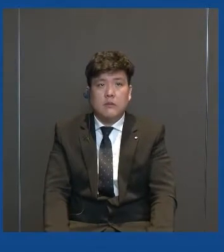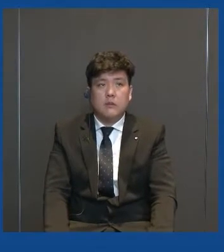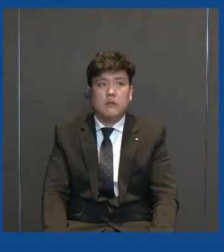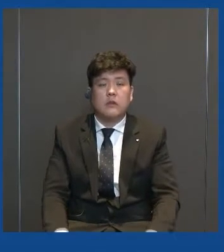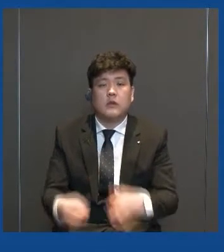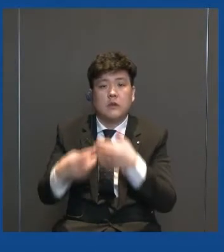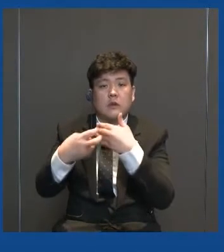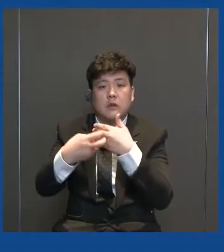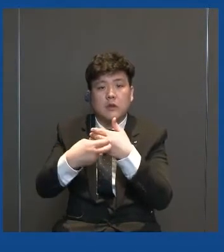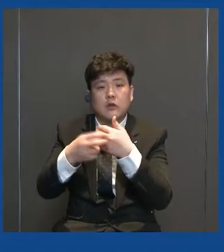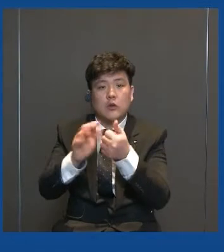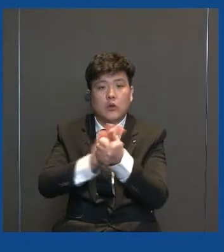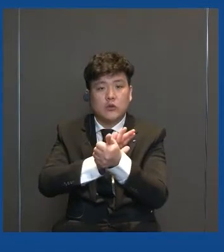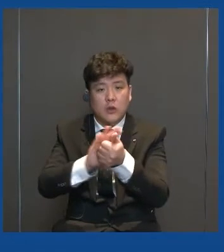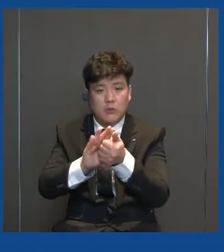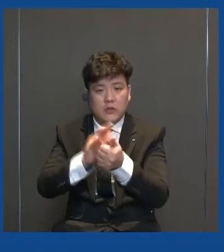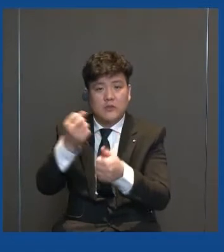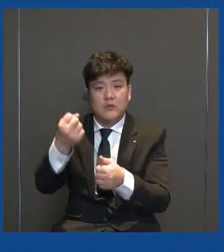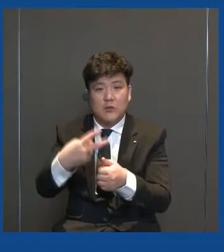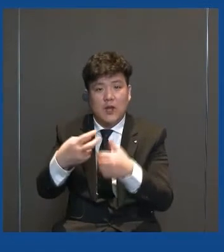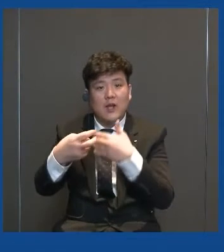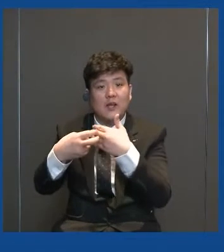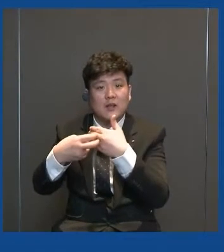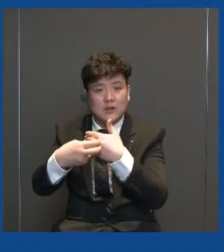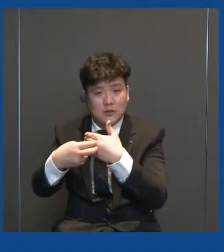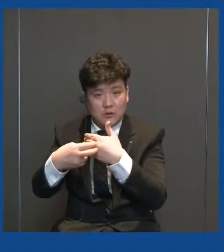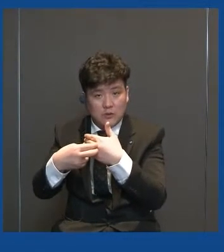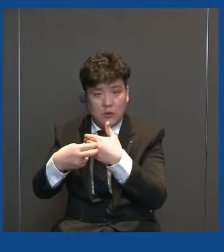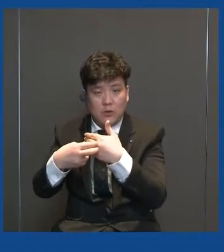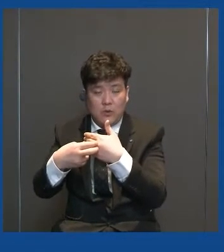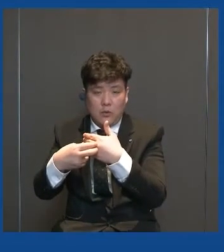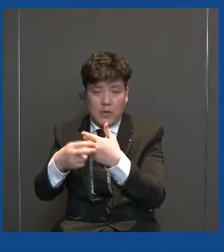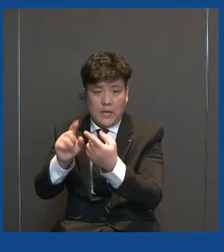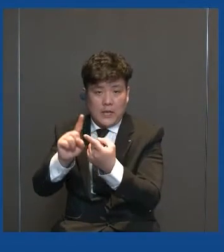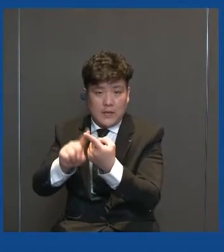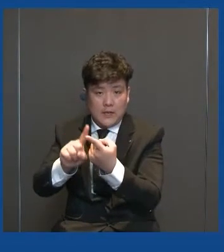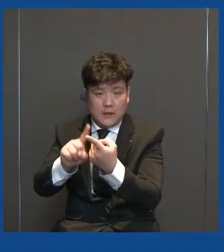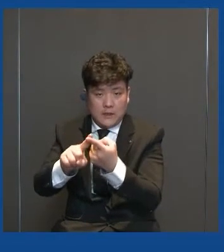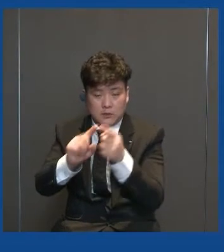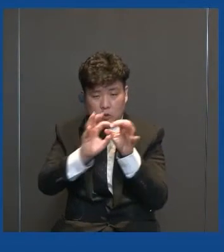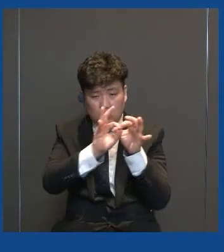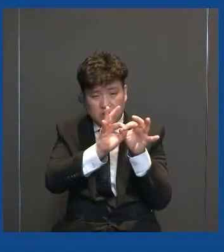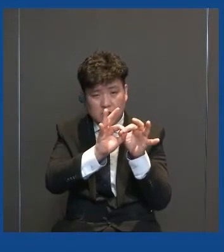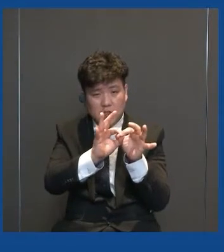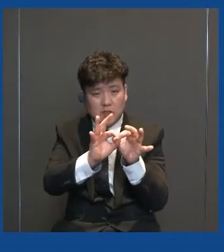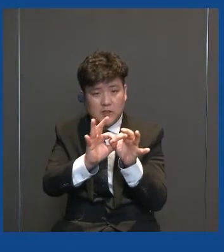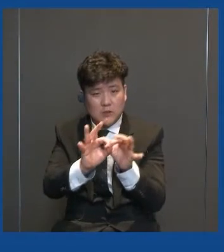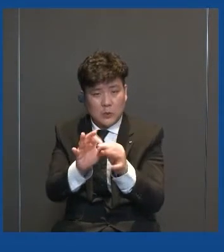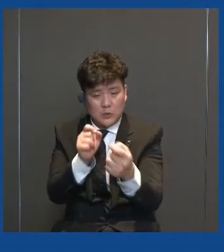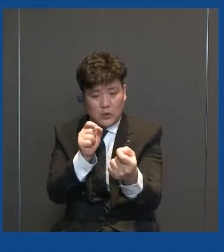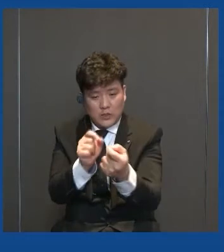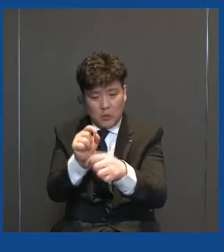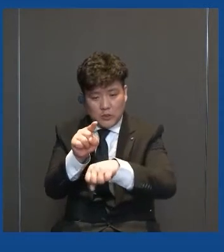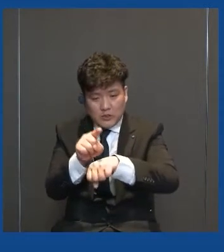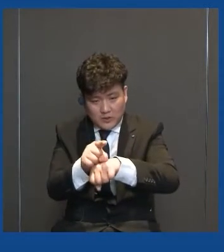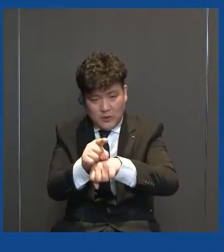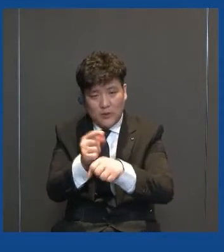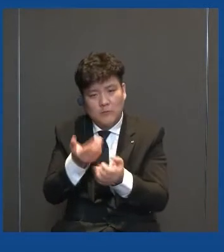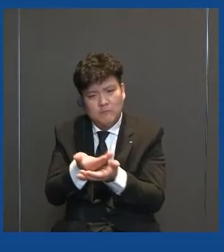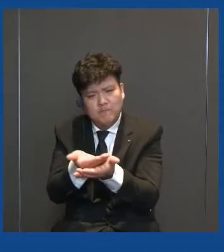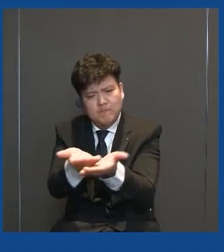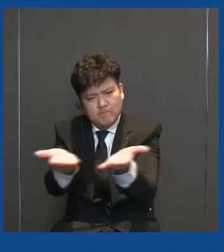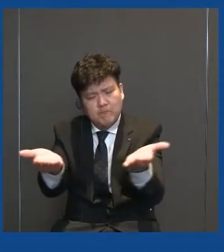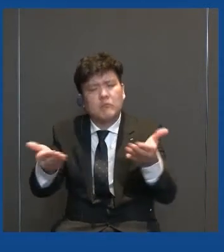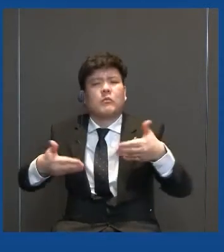medical treatment while still treating patients with COVID-19 and containing the outbreak. And